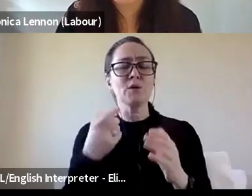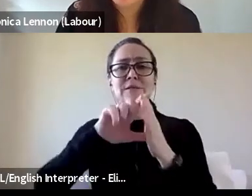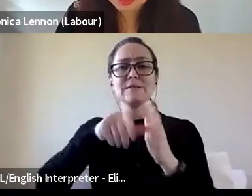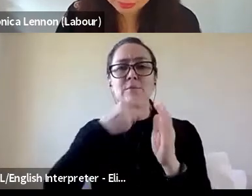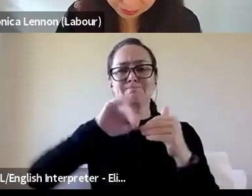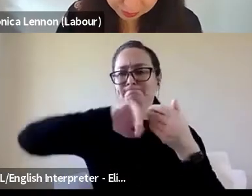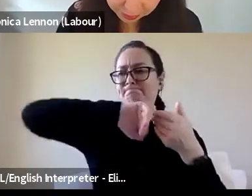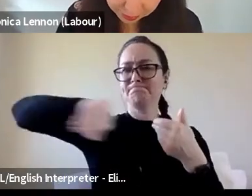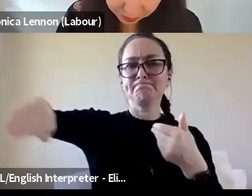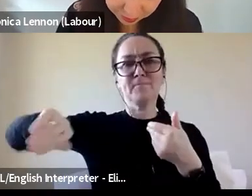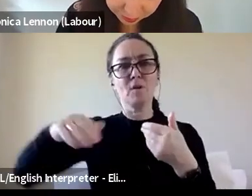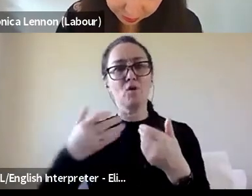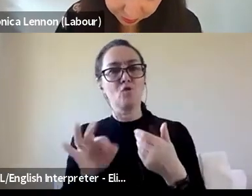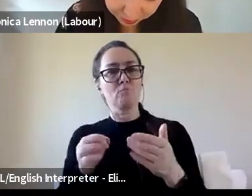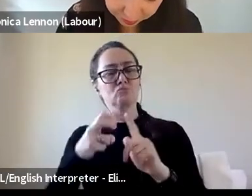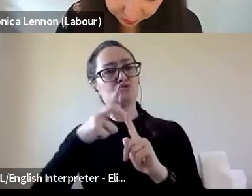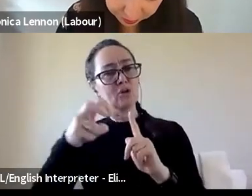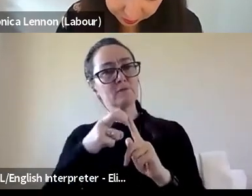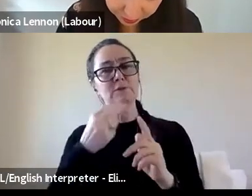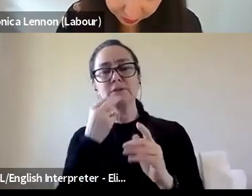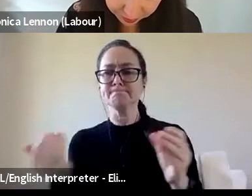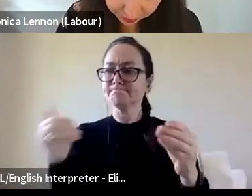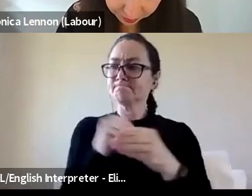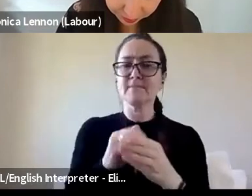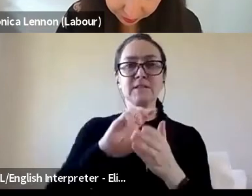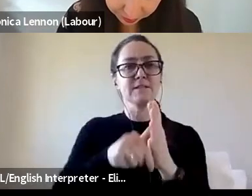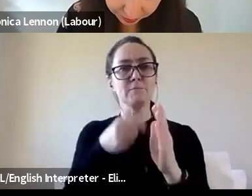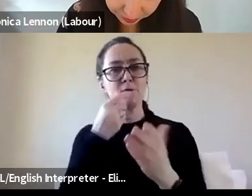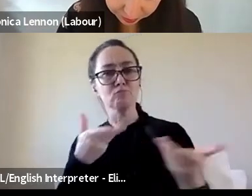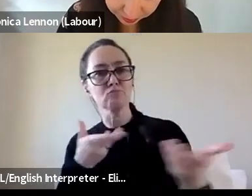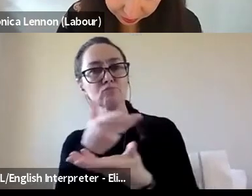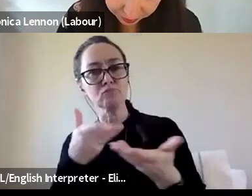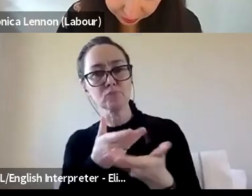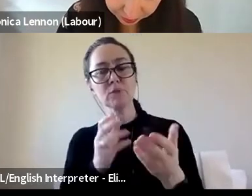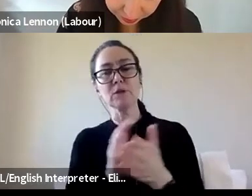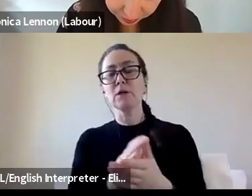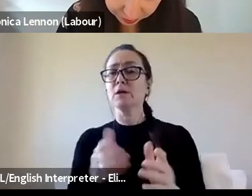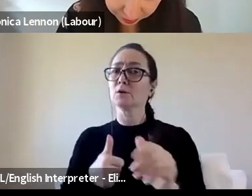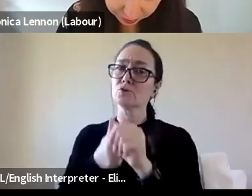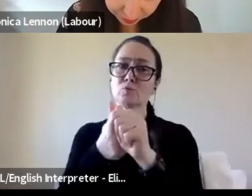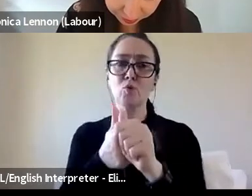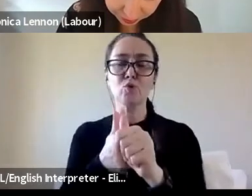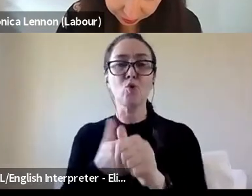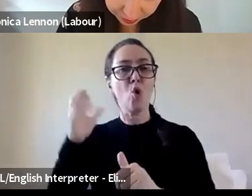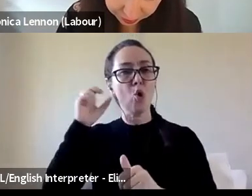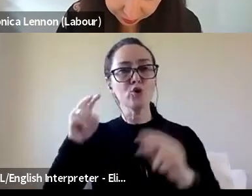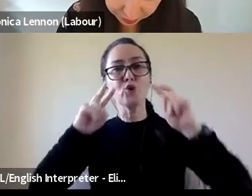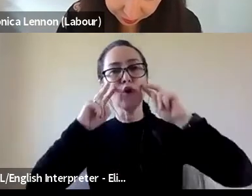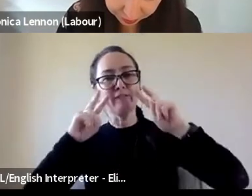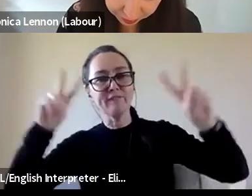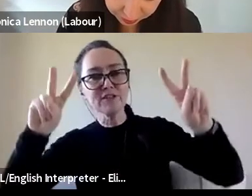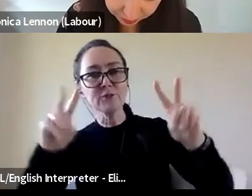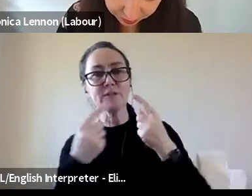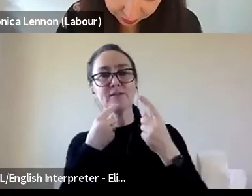and how it needs to improve. I'd promote the importance of audio and visual information being provided, real-time trackers so that